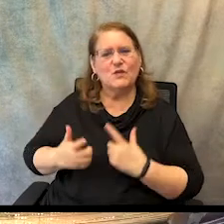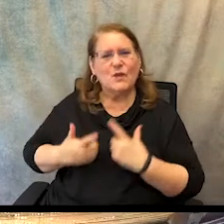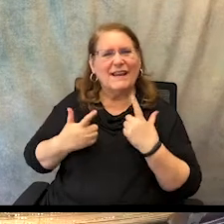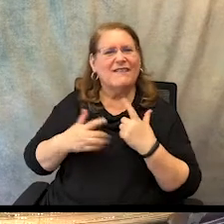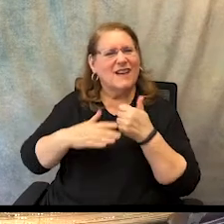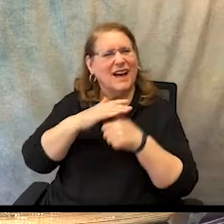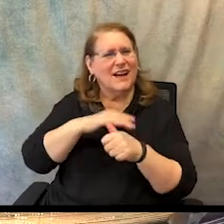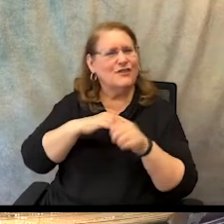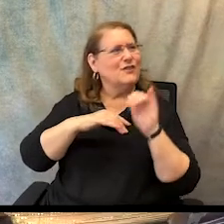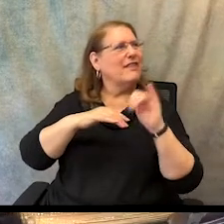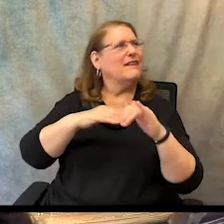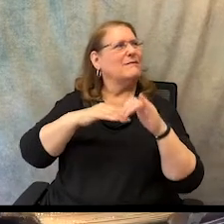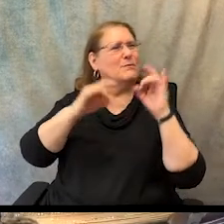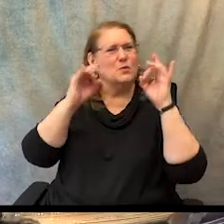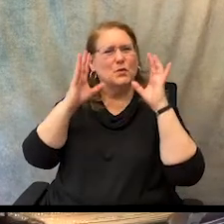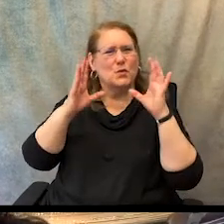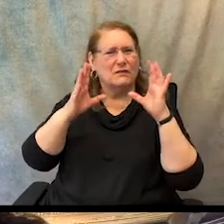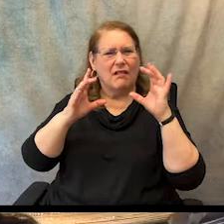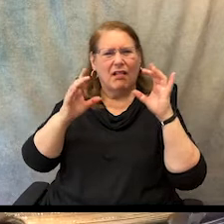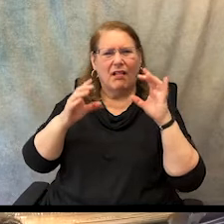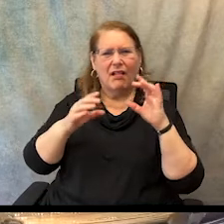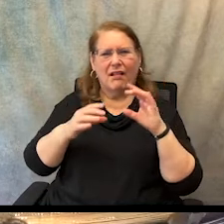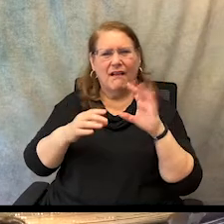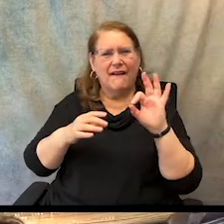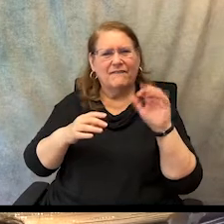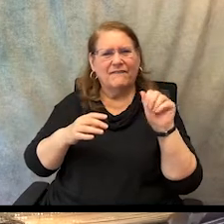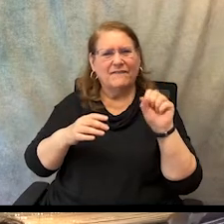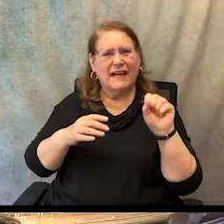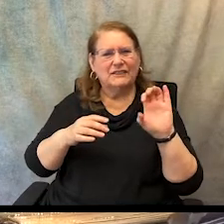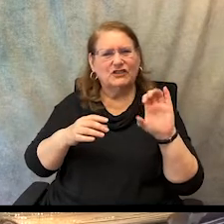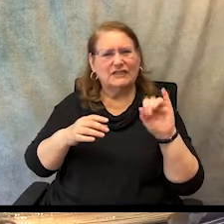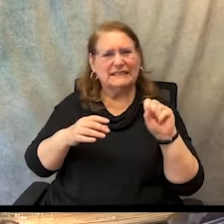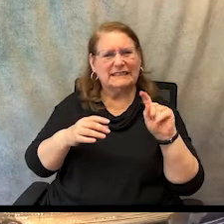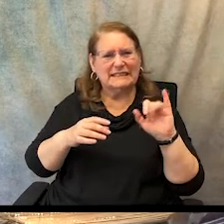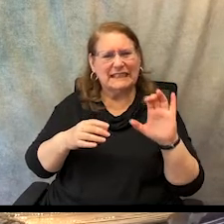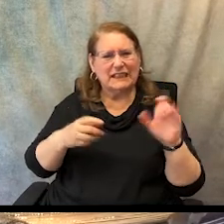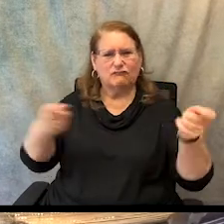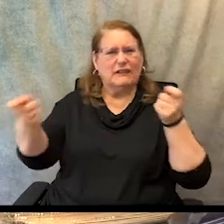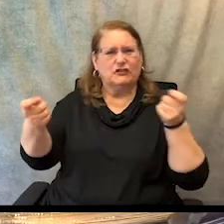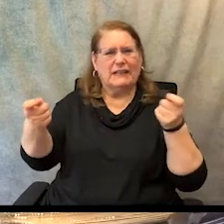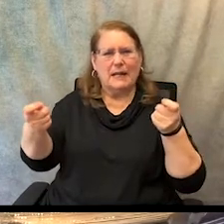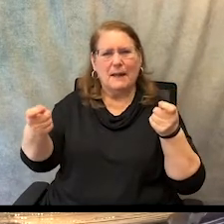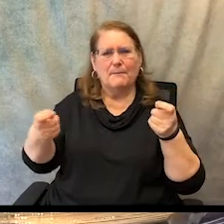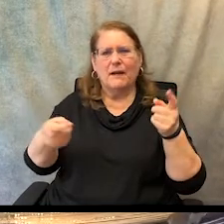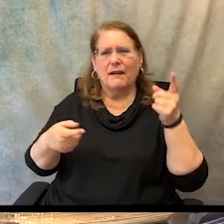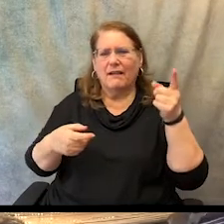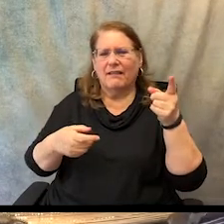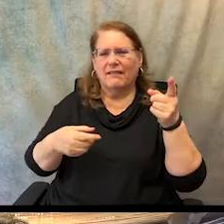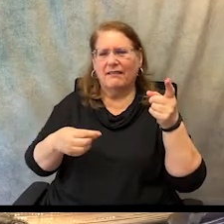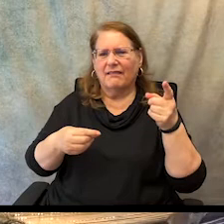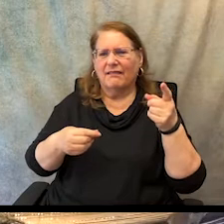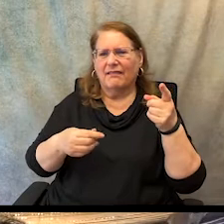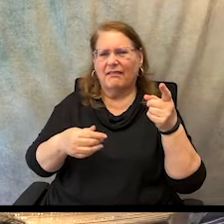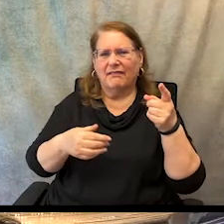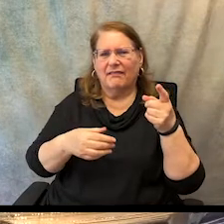to live somehow under this brutal fascistic regime, which they get their